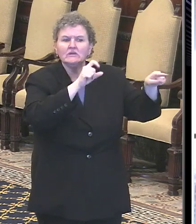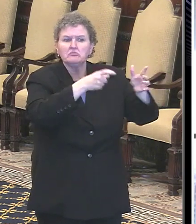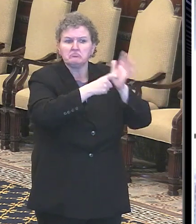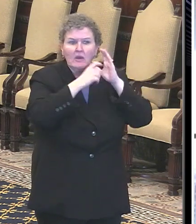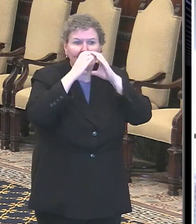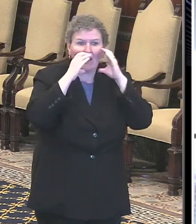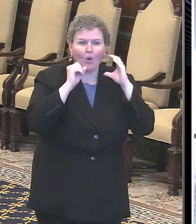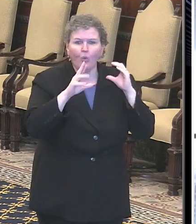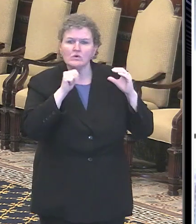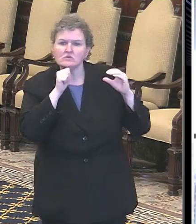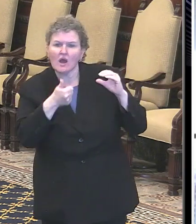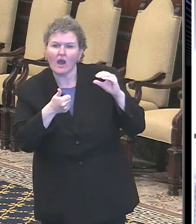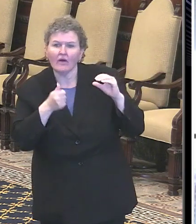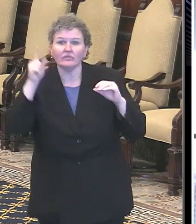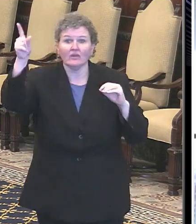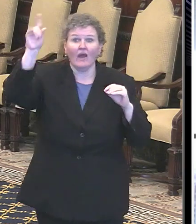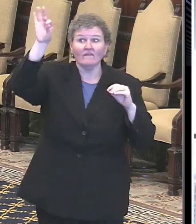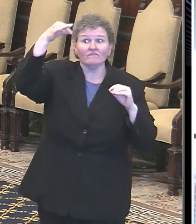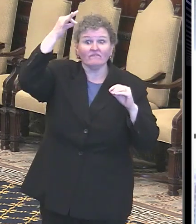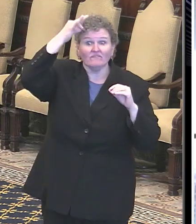helpful, given